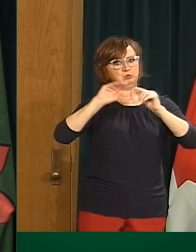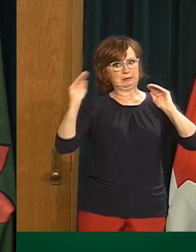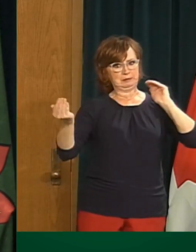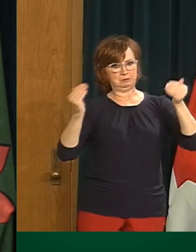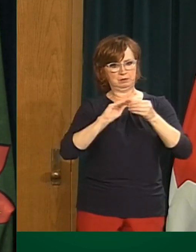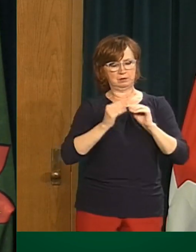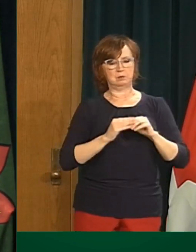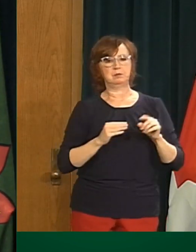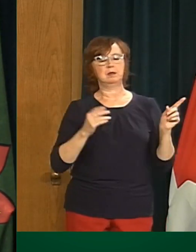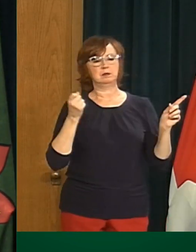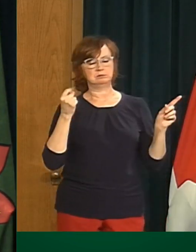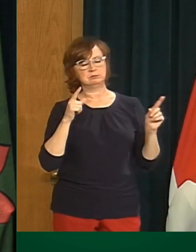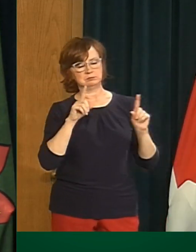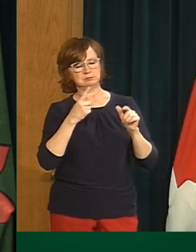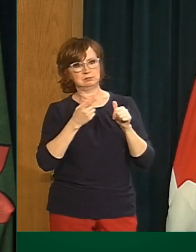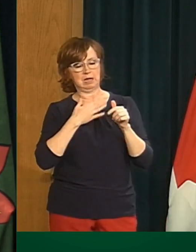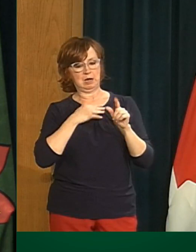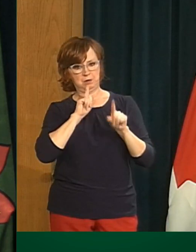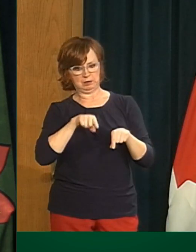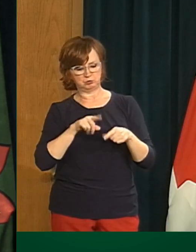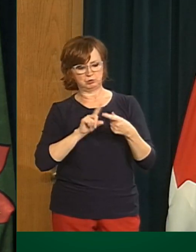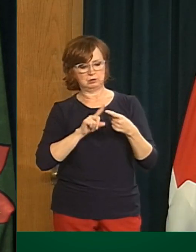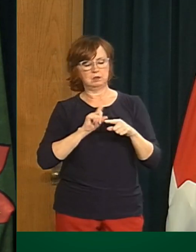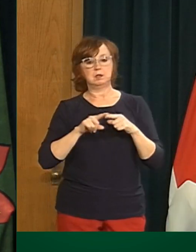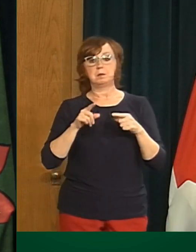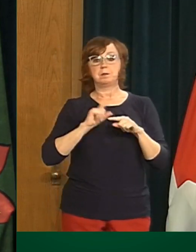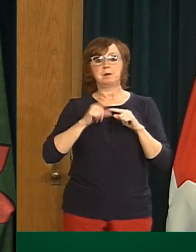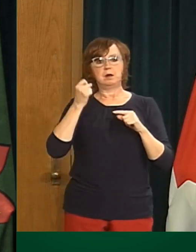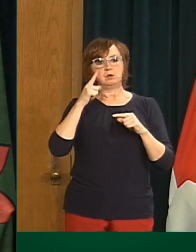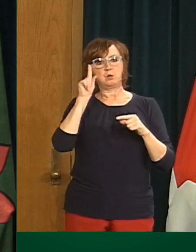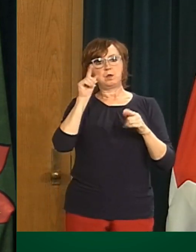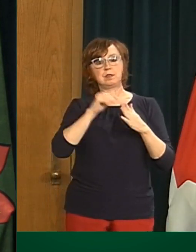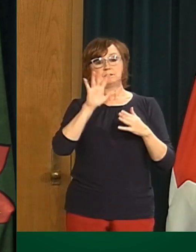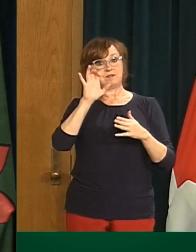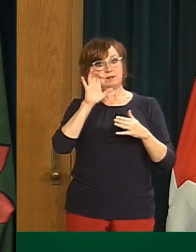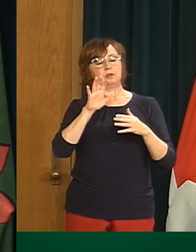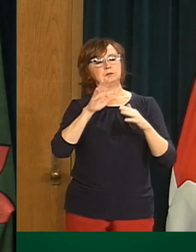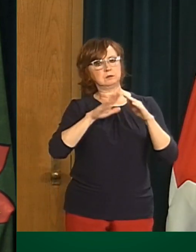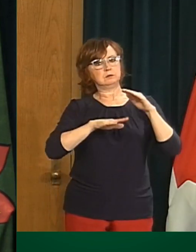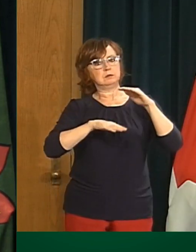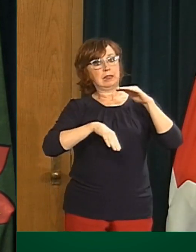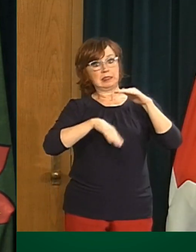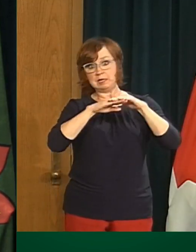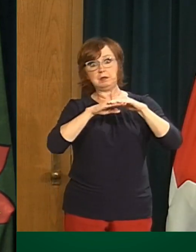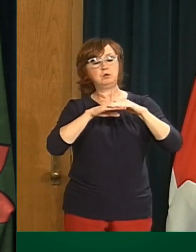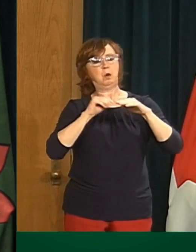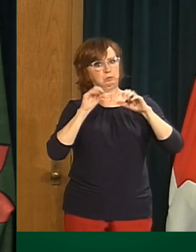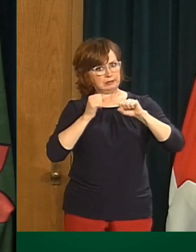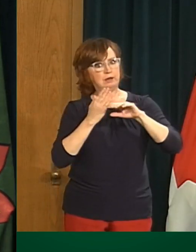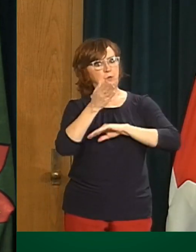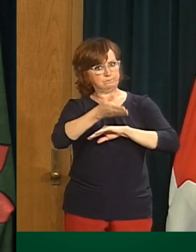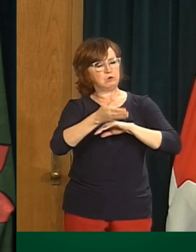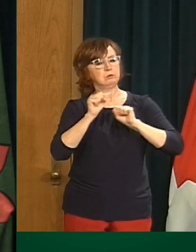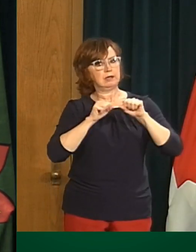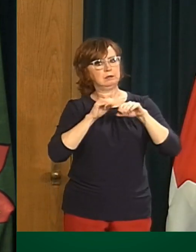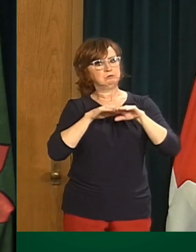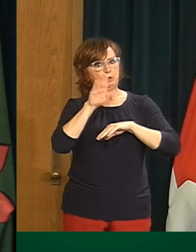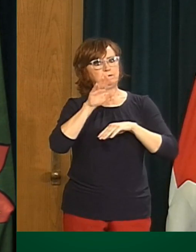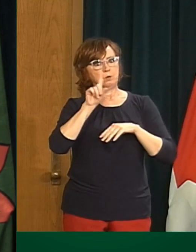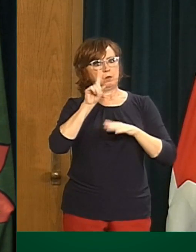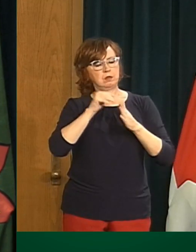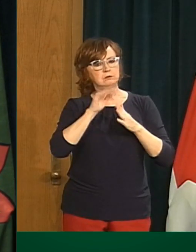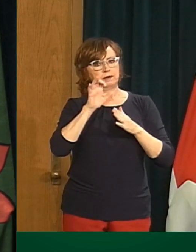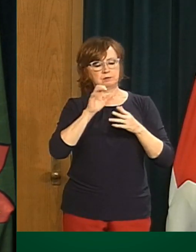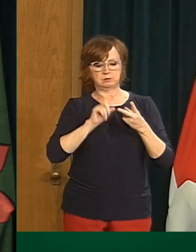and beyond that if required. The testing numbers that are actually coming in, I would say, are a temporary